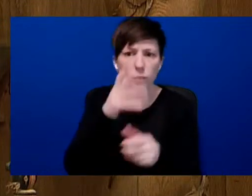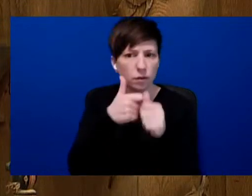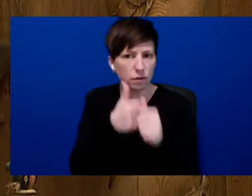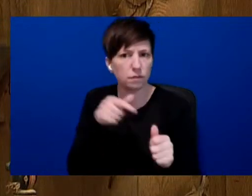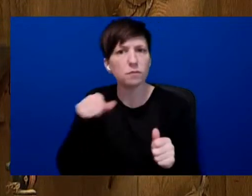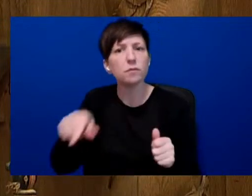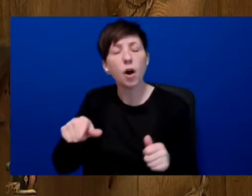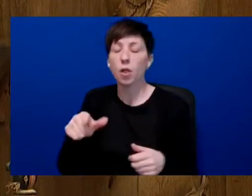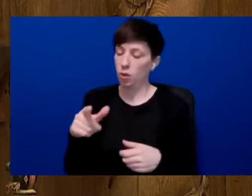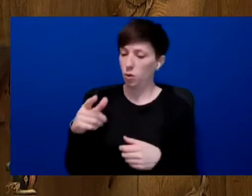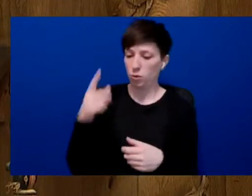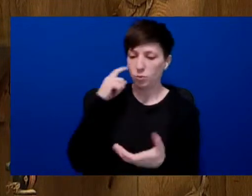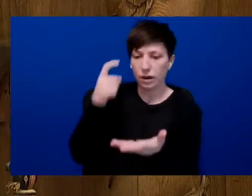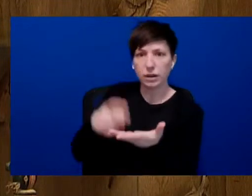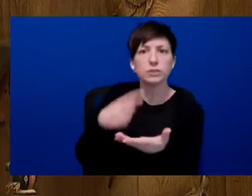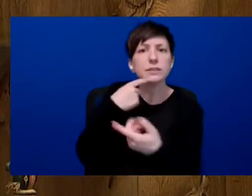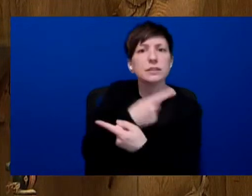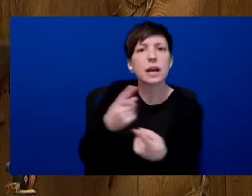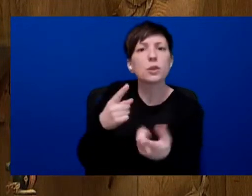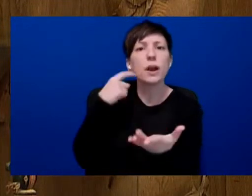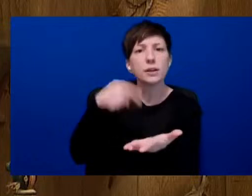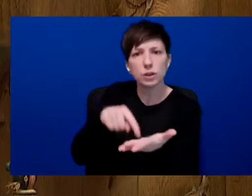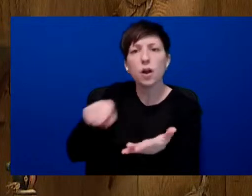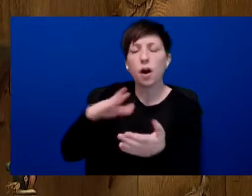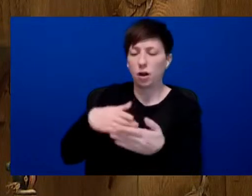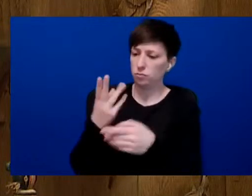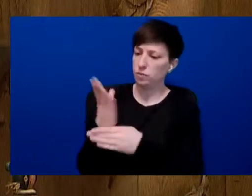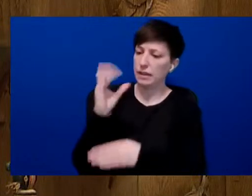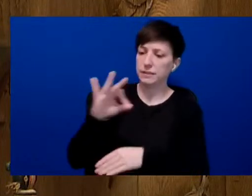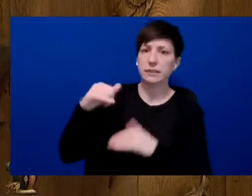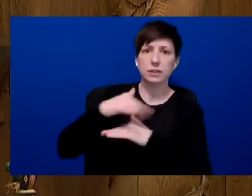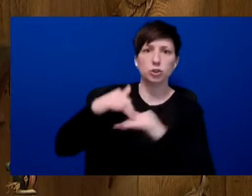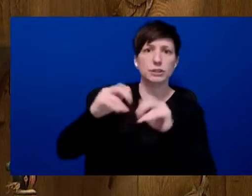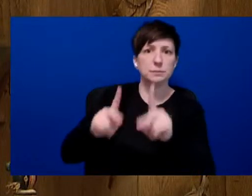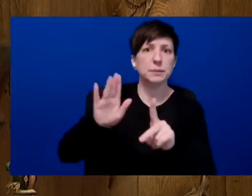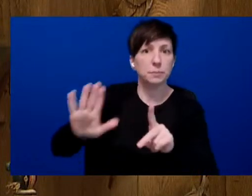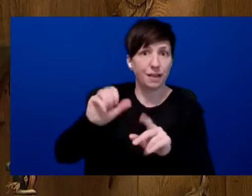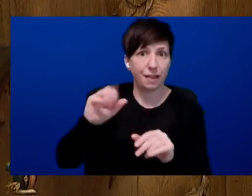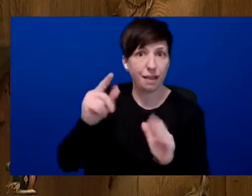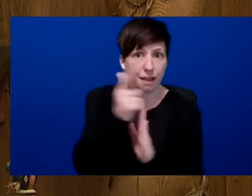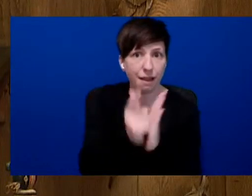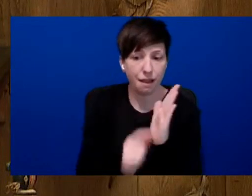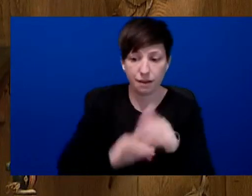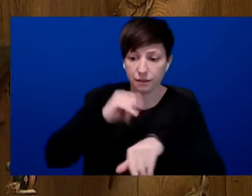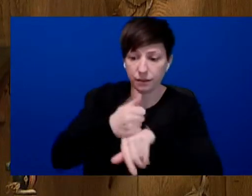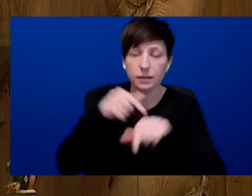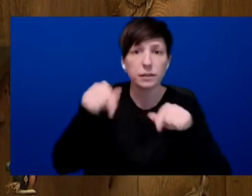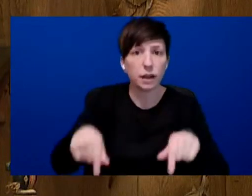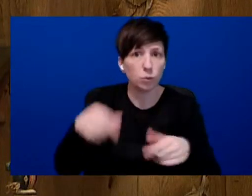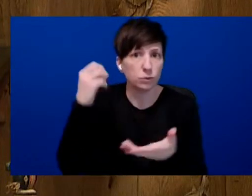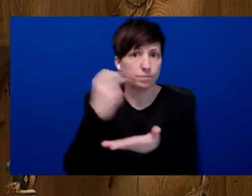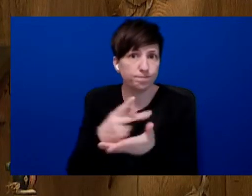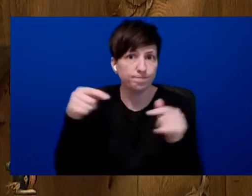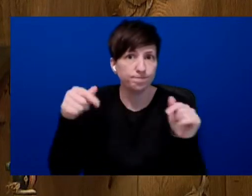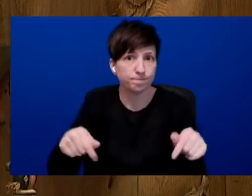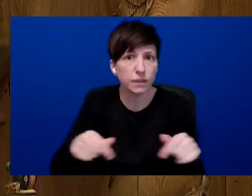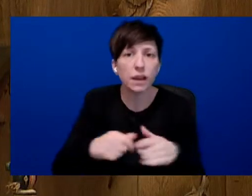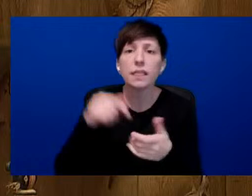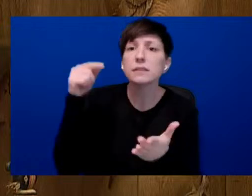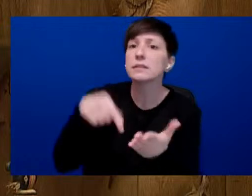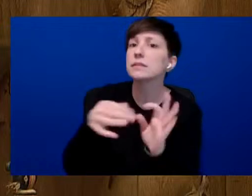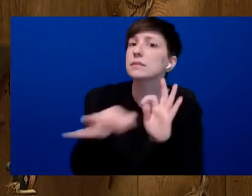endorsed unanimously by this legislature. This work is about partnership and cooperation which